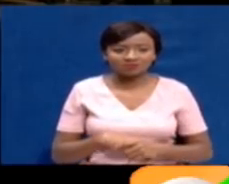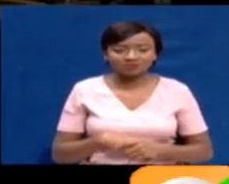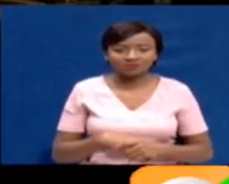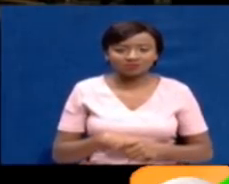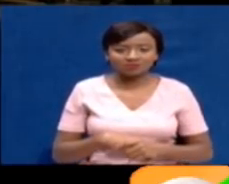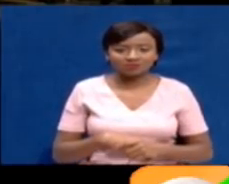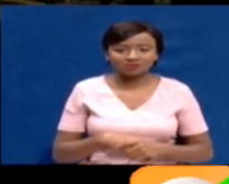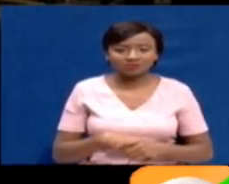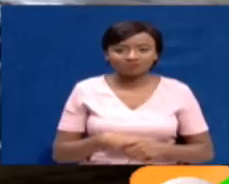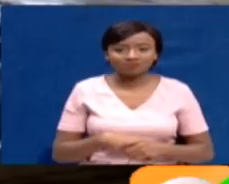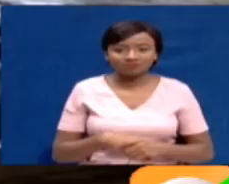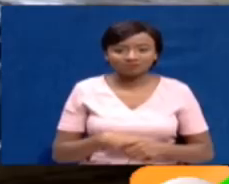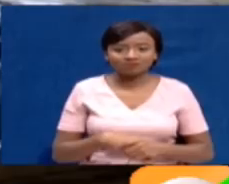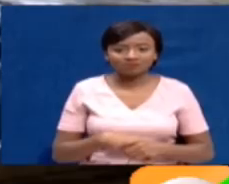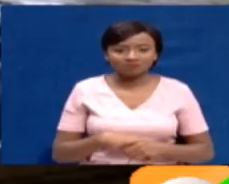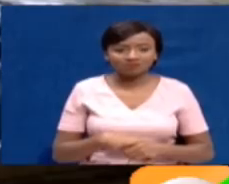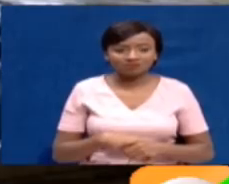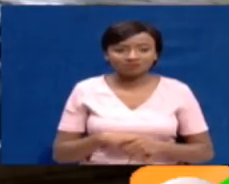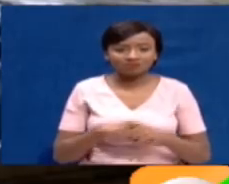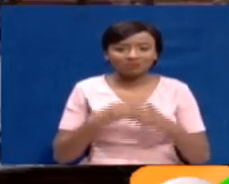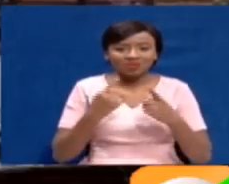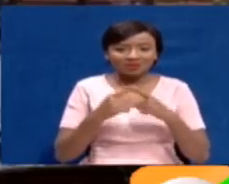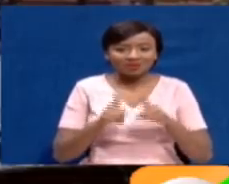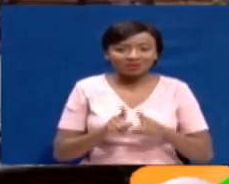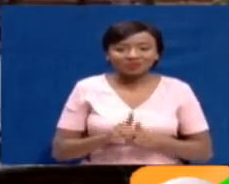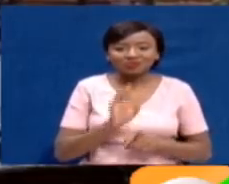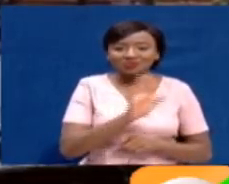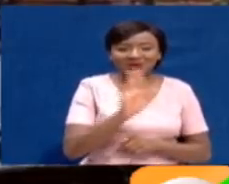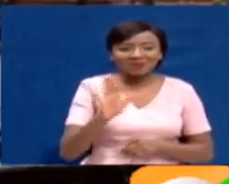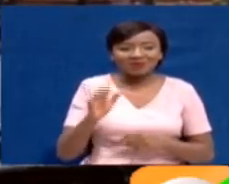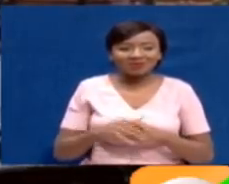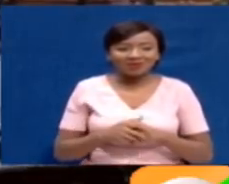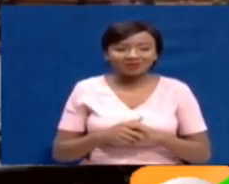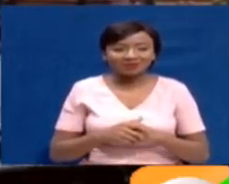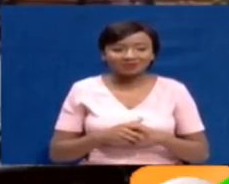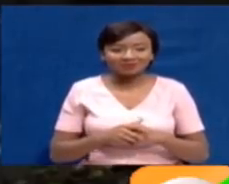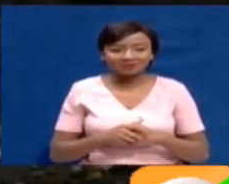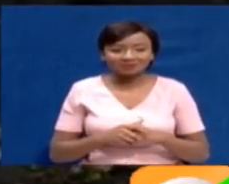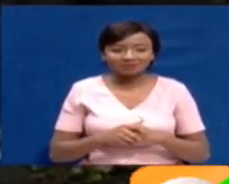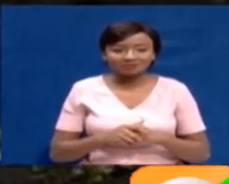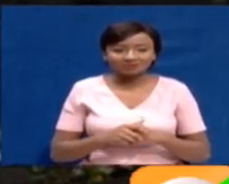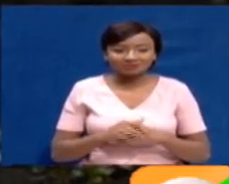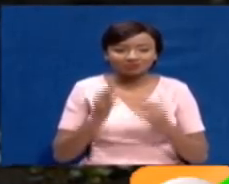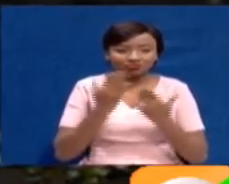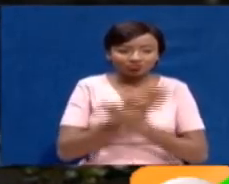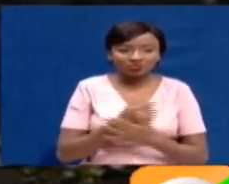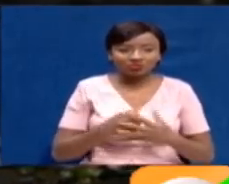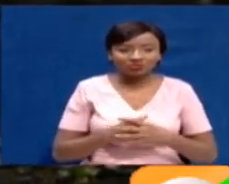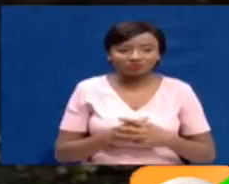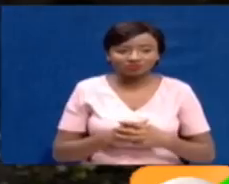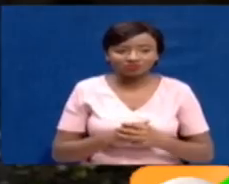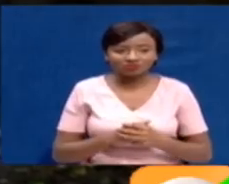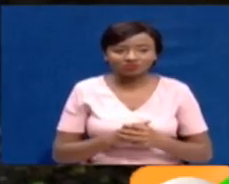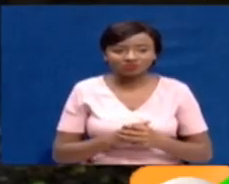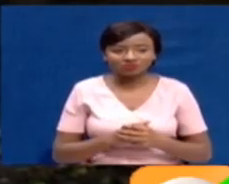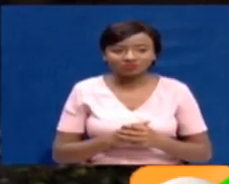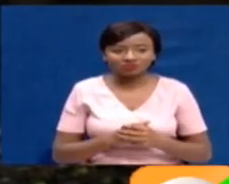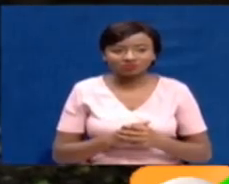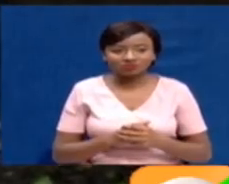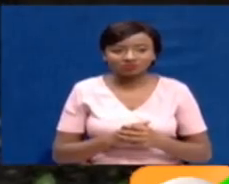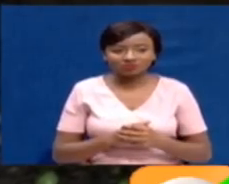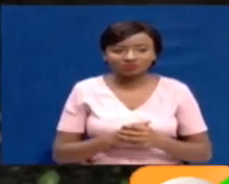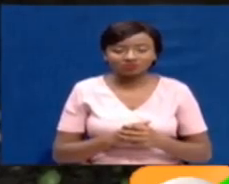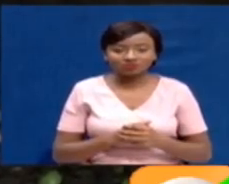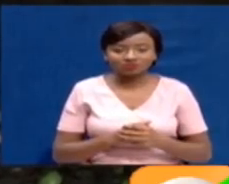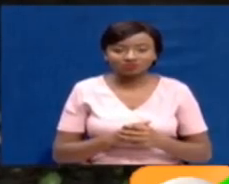airwaves, vacated by the loud music from nightclubs and noise from matatus. The streets of Nairobi